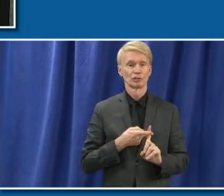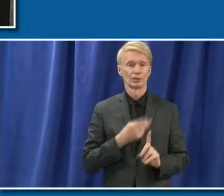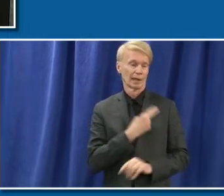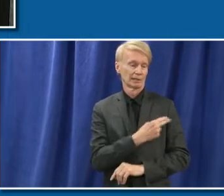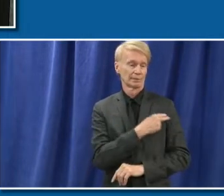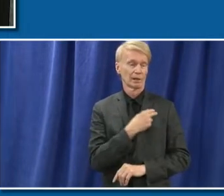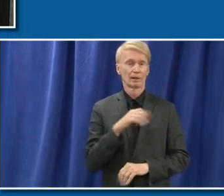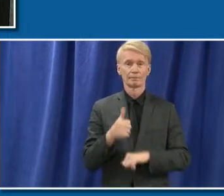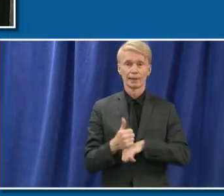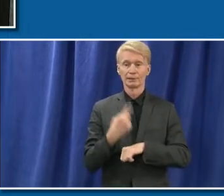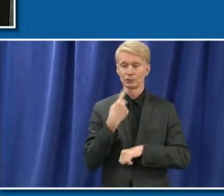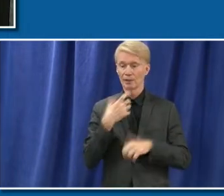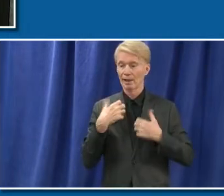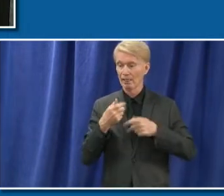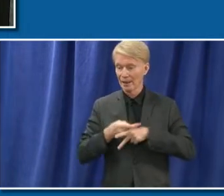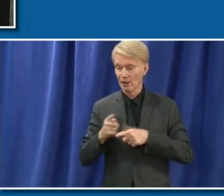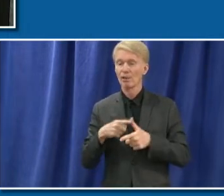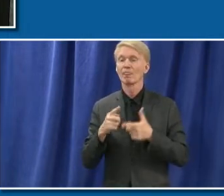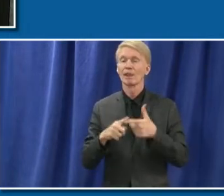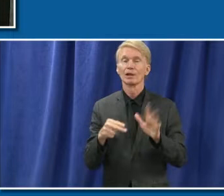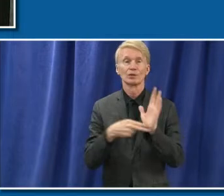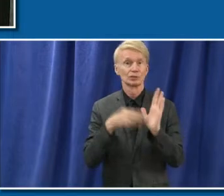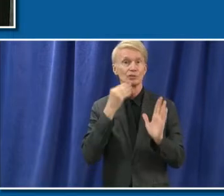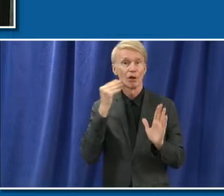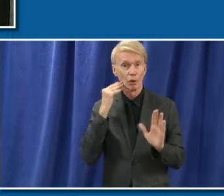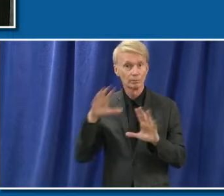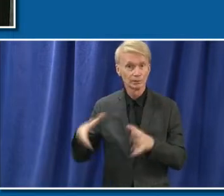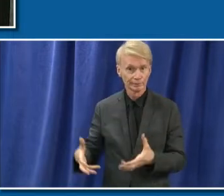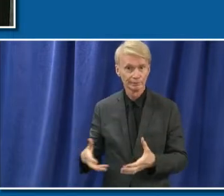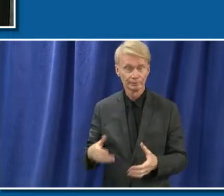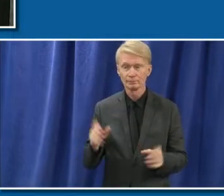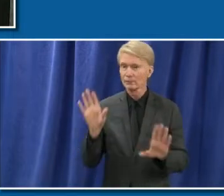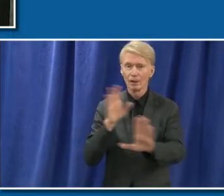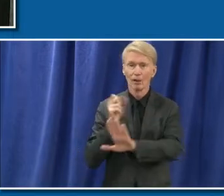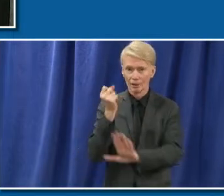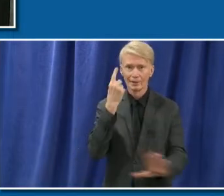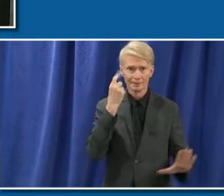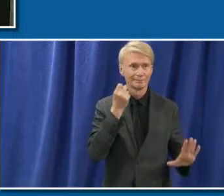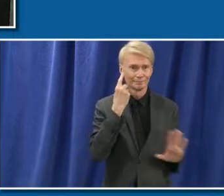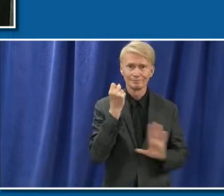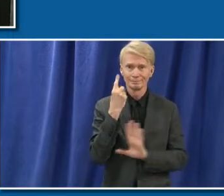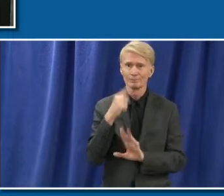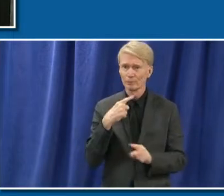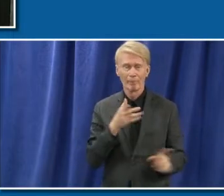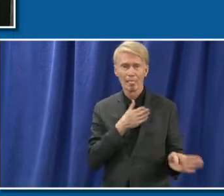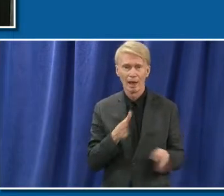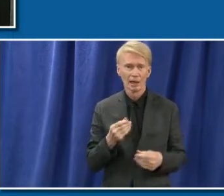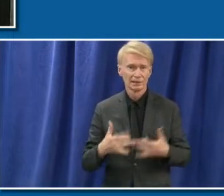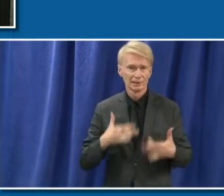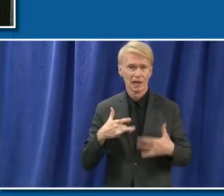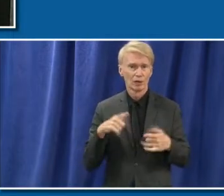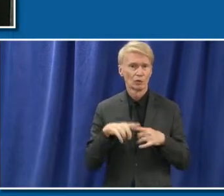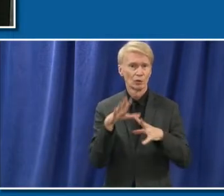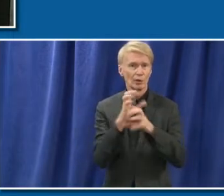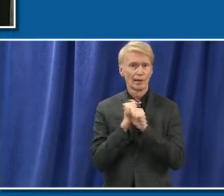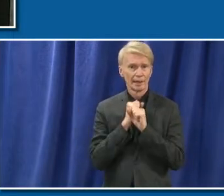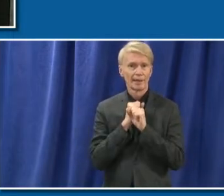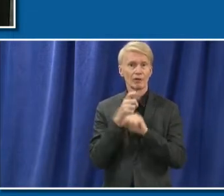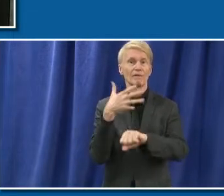hospital-based healthcare workers and then our long-term care facilities. So we hear you, and we are planning and excited to get to vaccinating